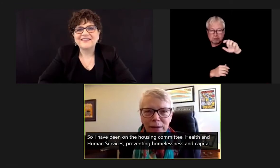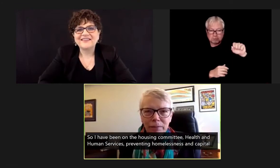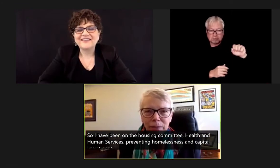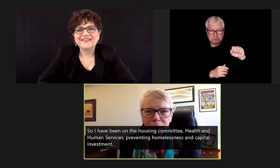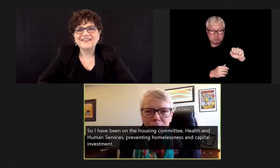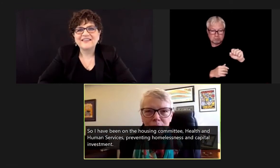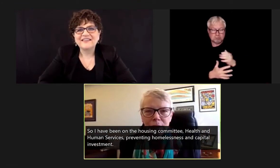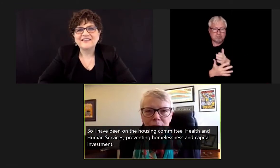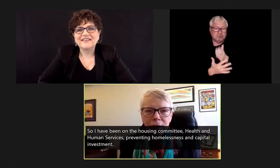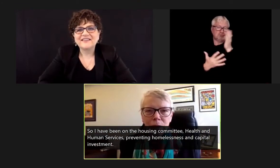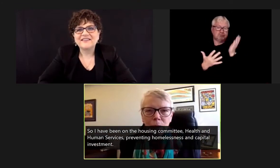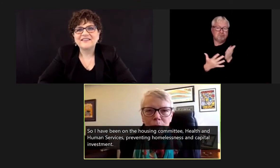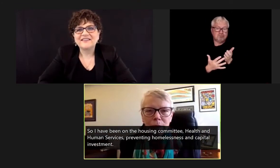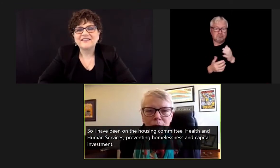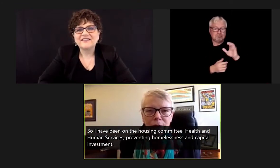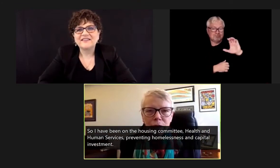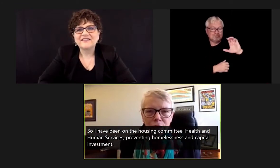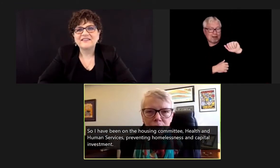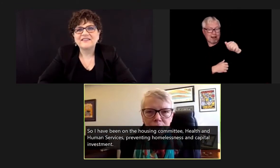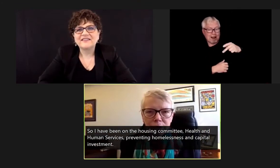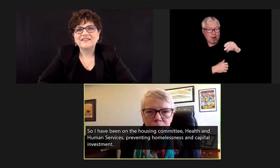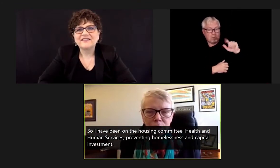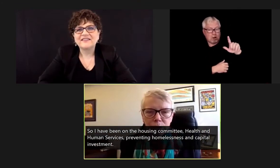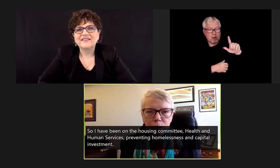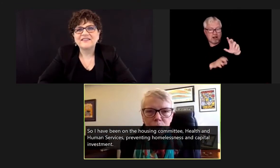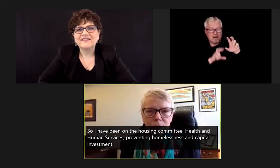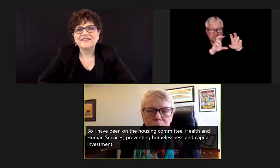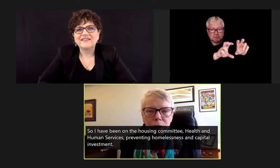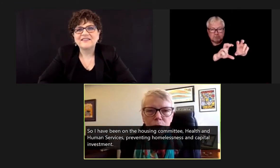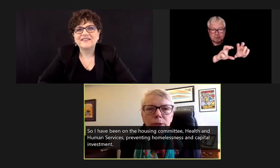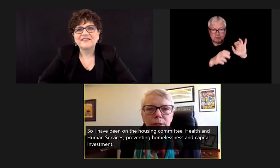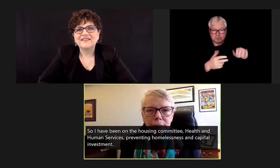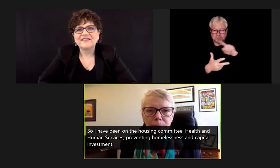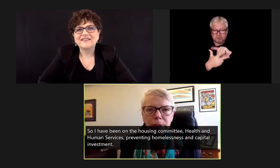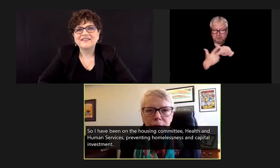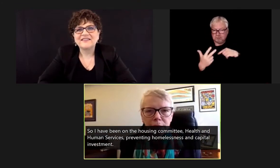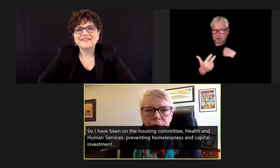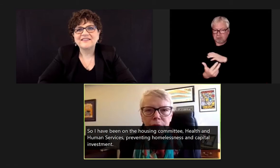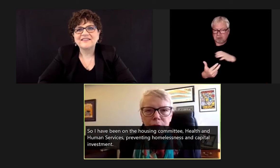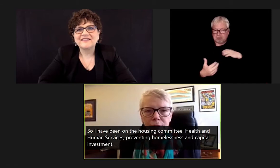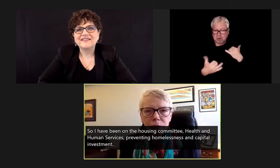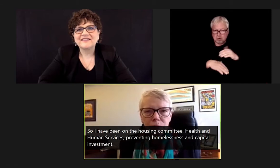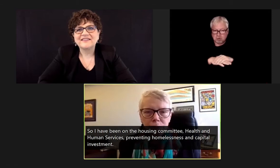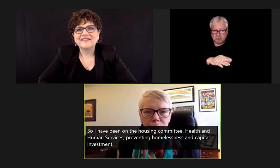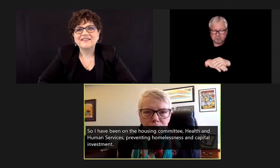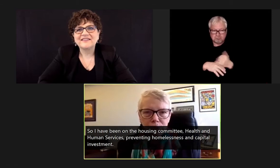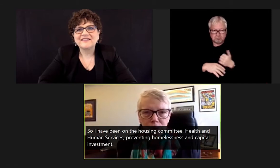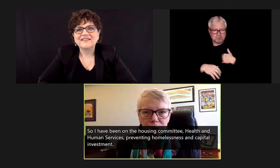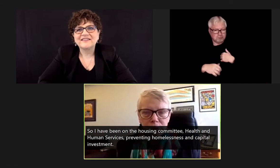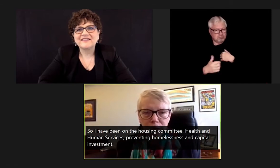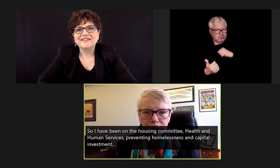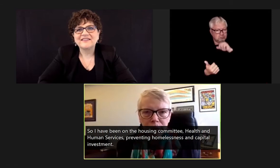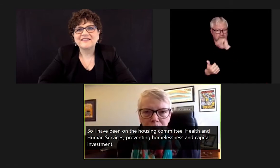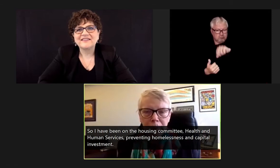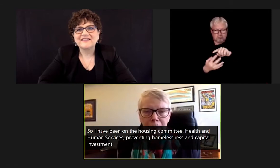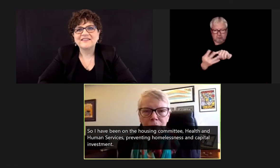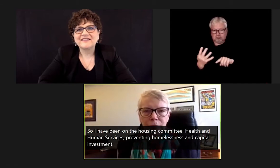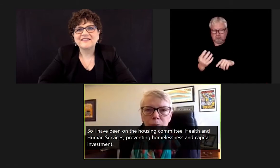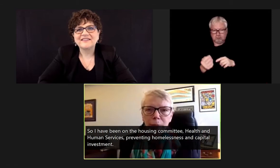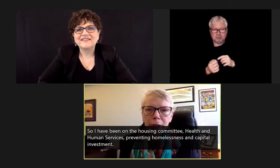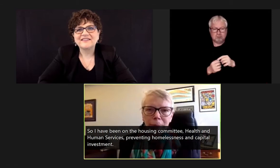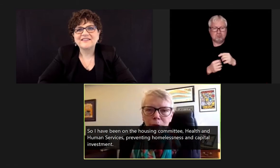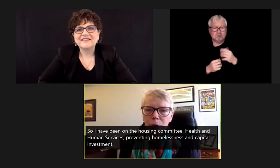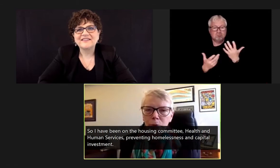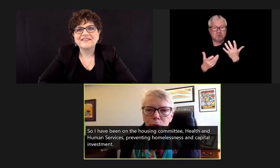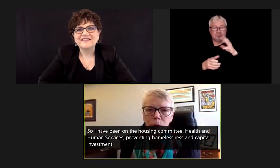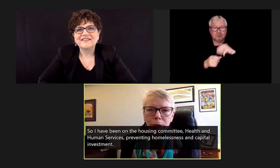that is that we have a chance to do a deep dive into issues that